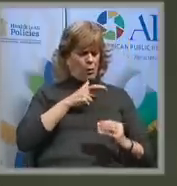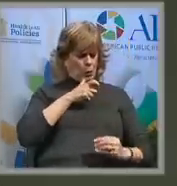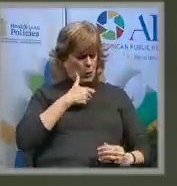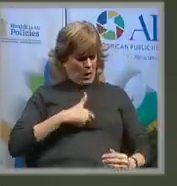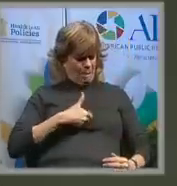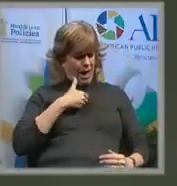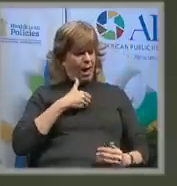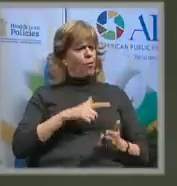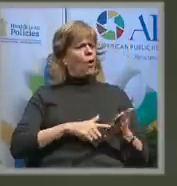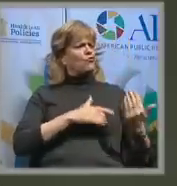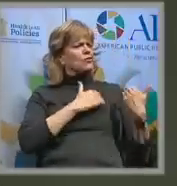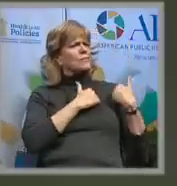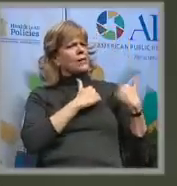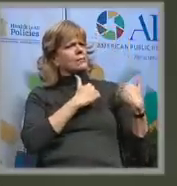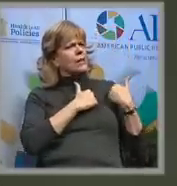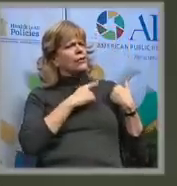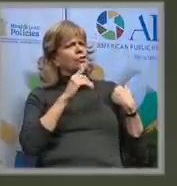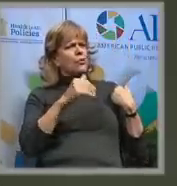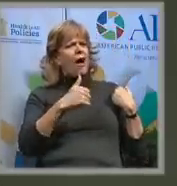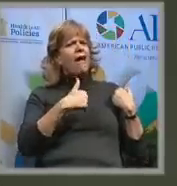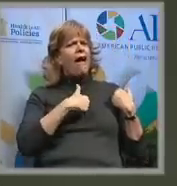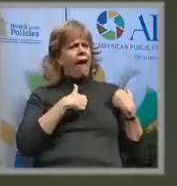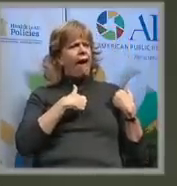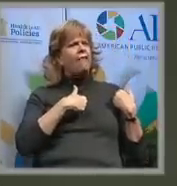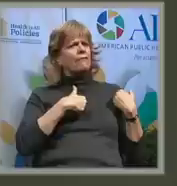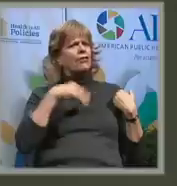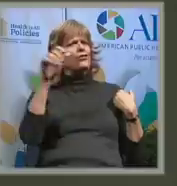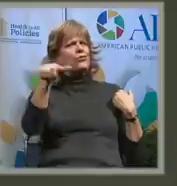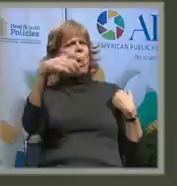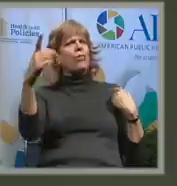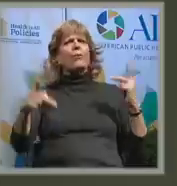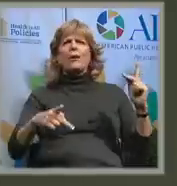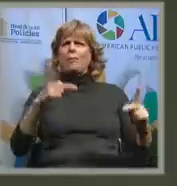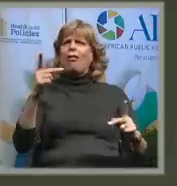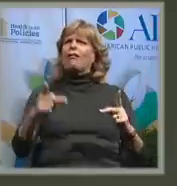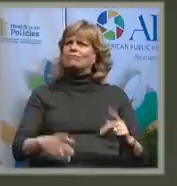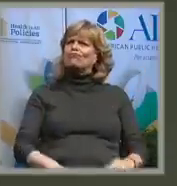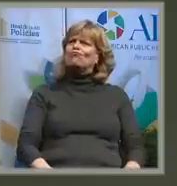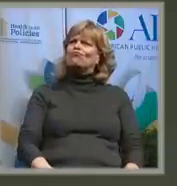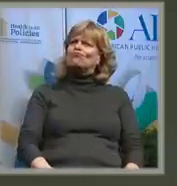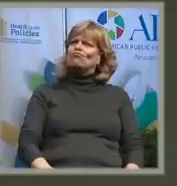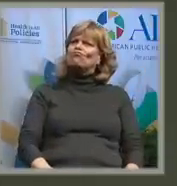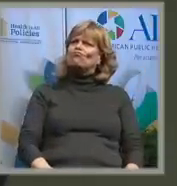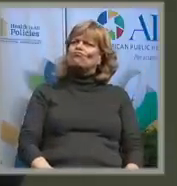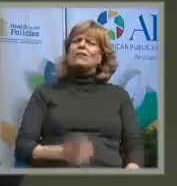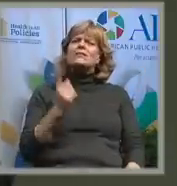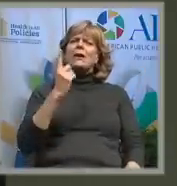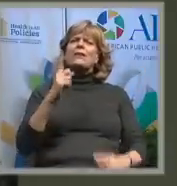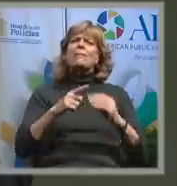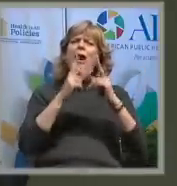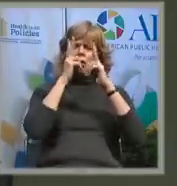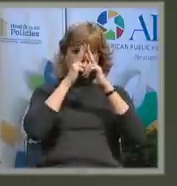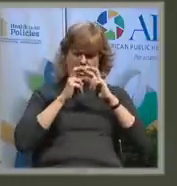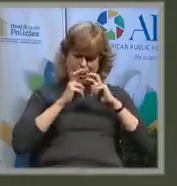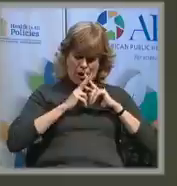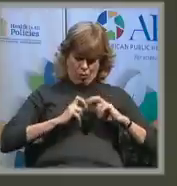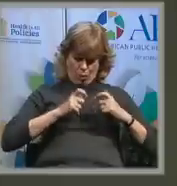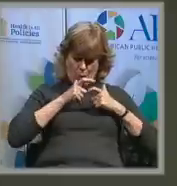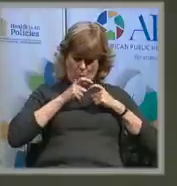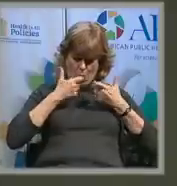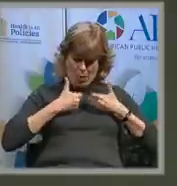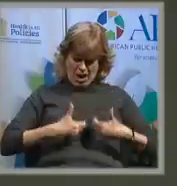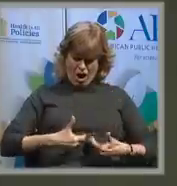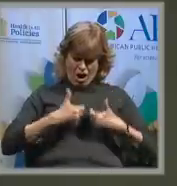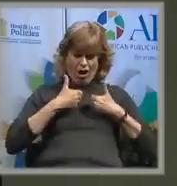what responsibility do I have to other people? It's something about thinking through who we are